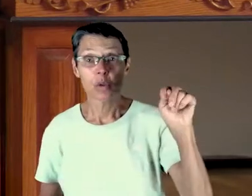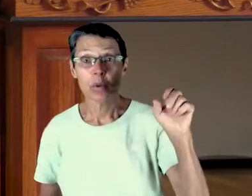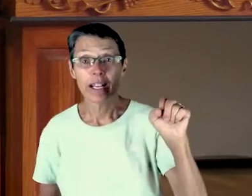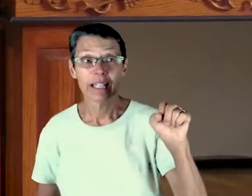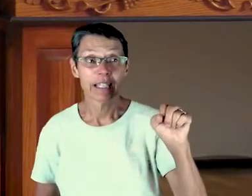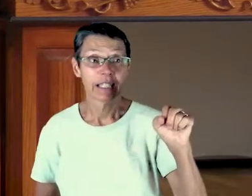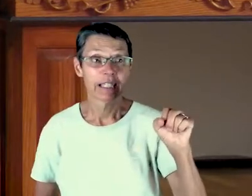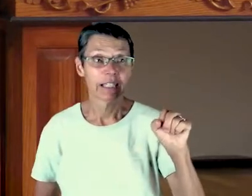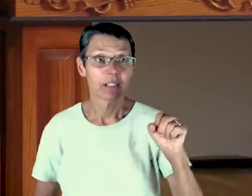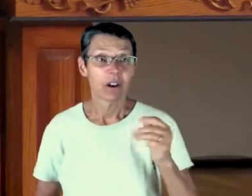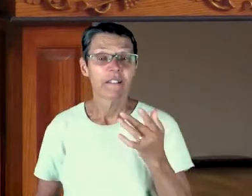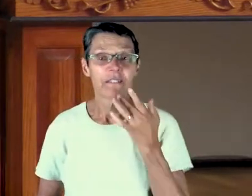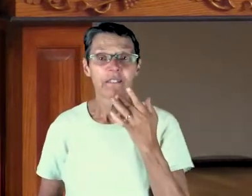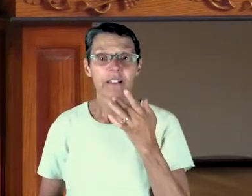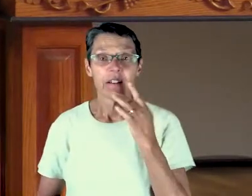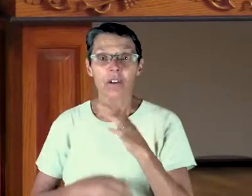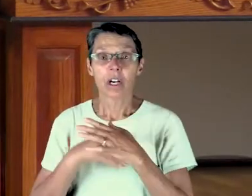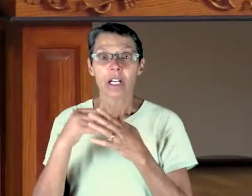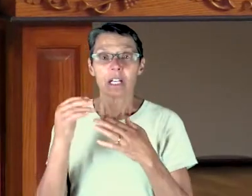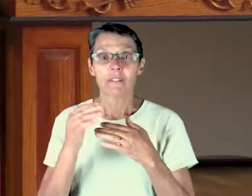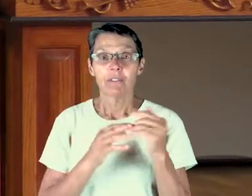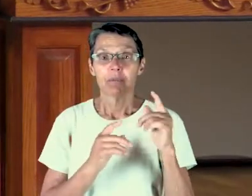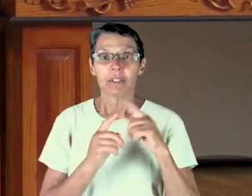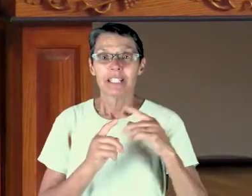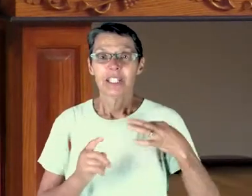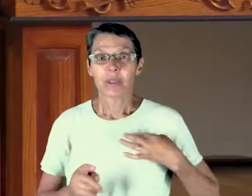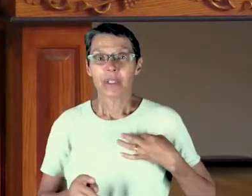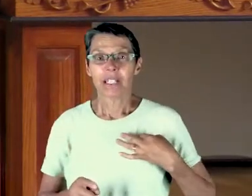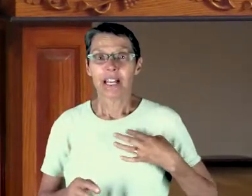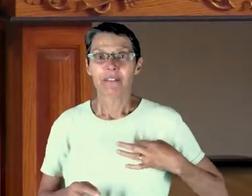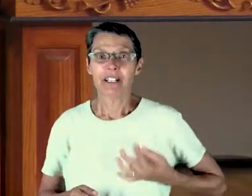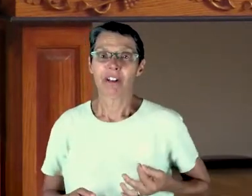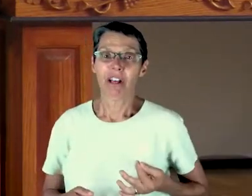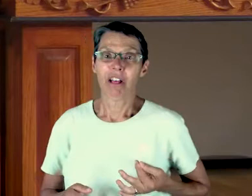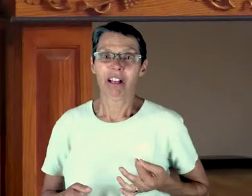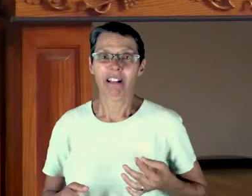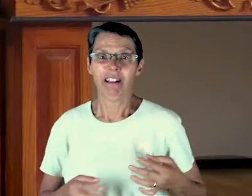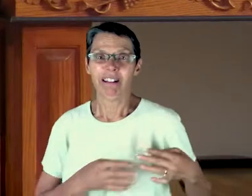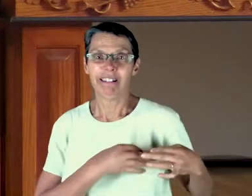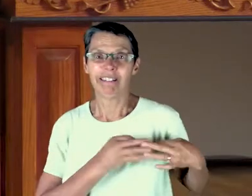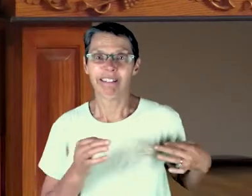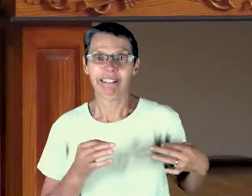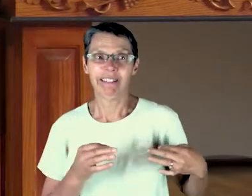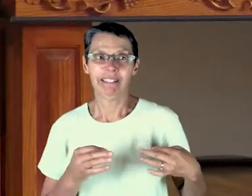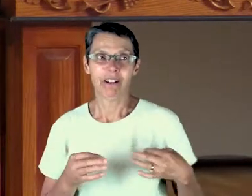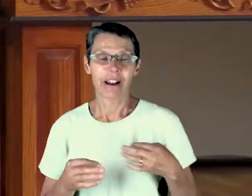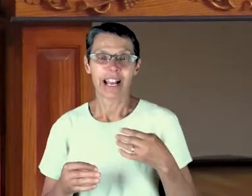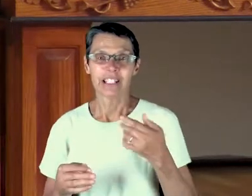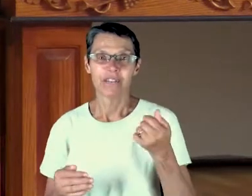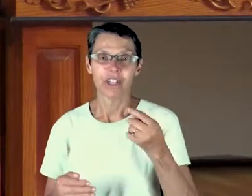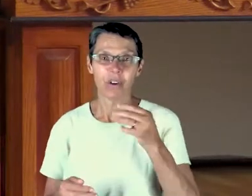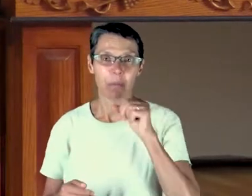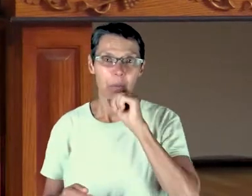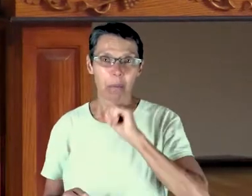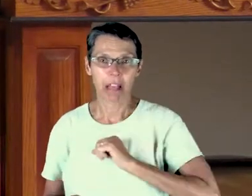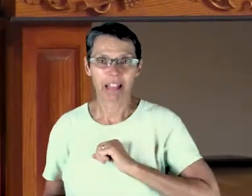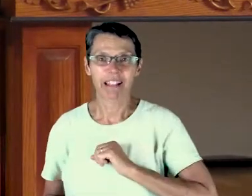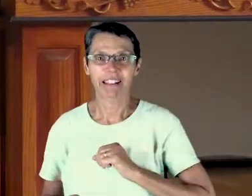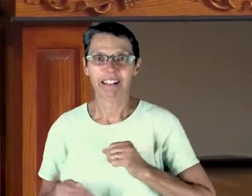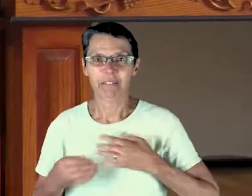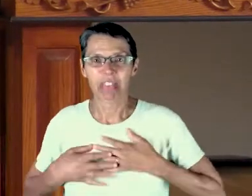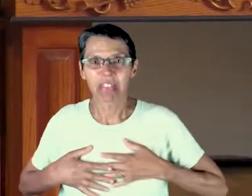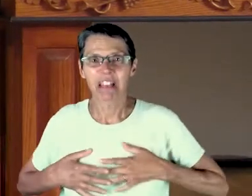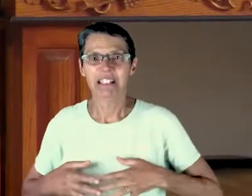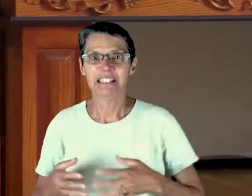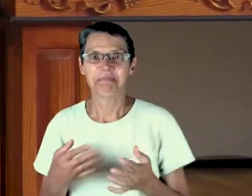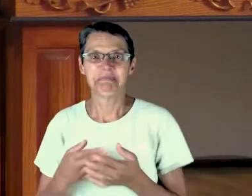comfortable t-shirt, even if it's worn or torn or maybe has a few, ice cream stains or popsicle stains